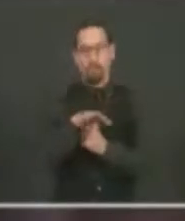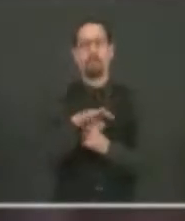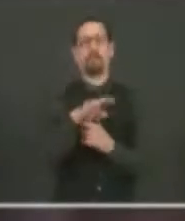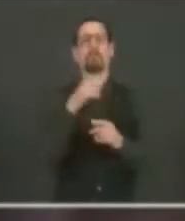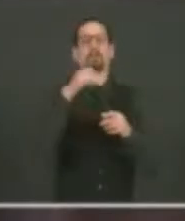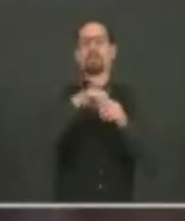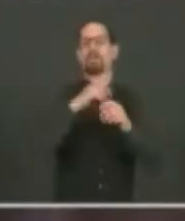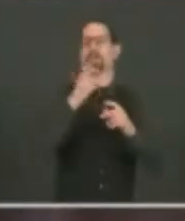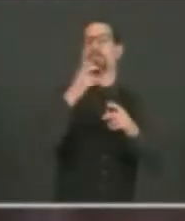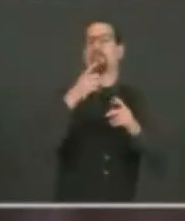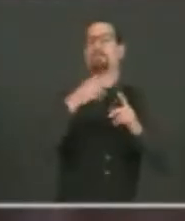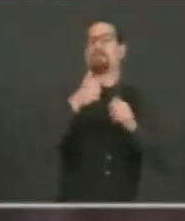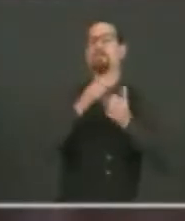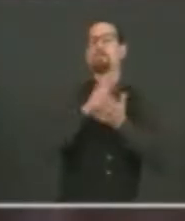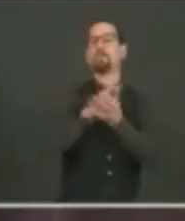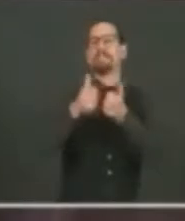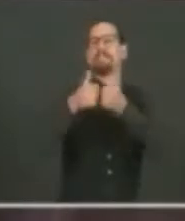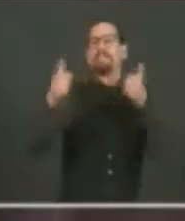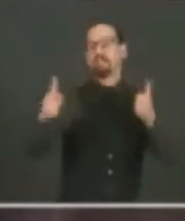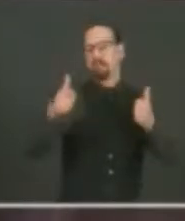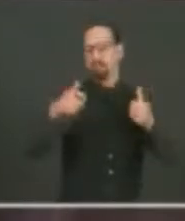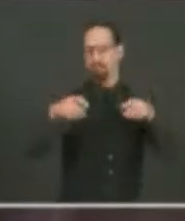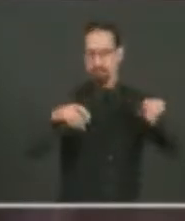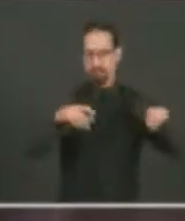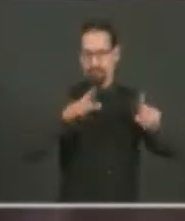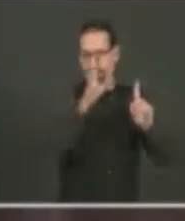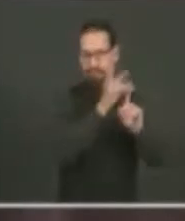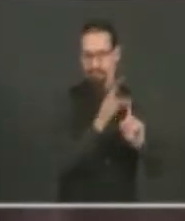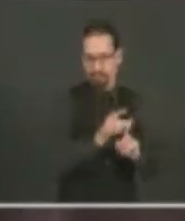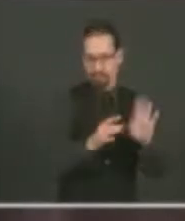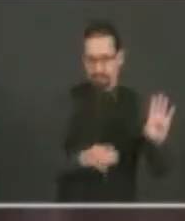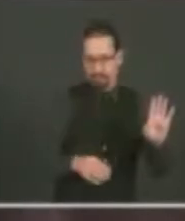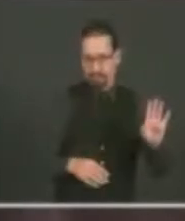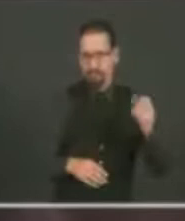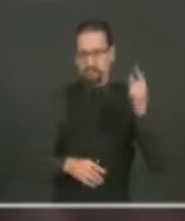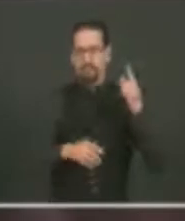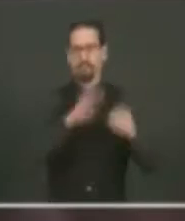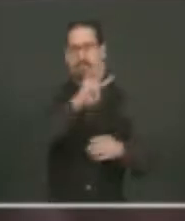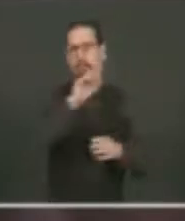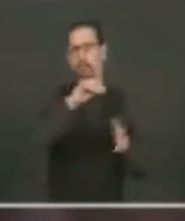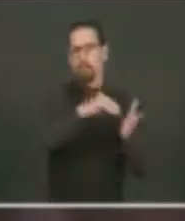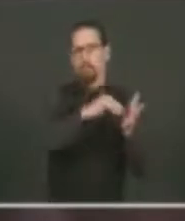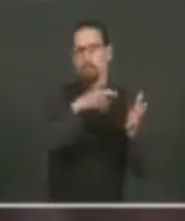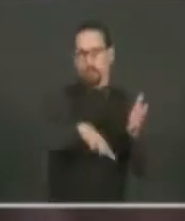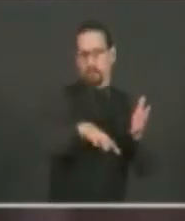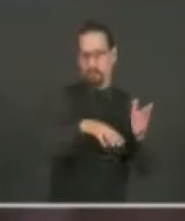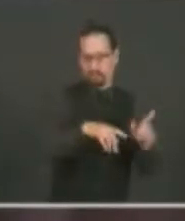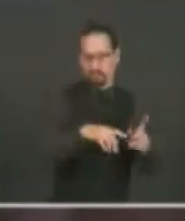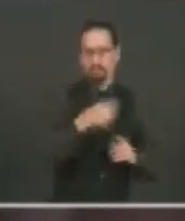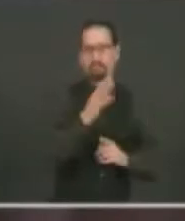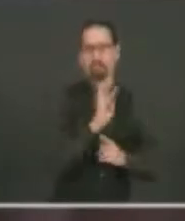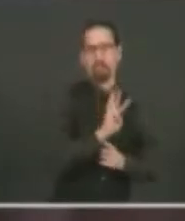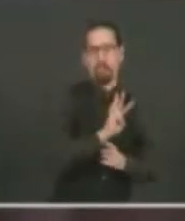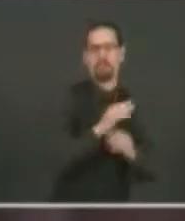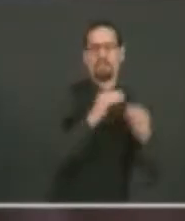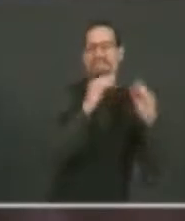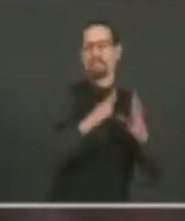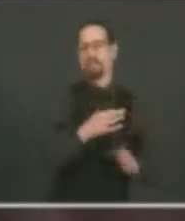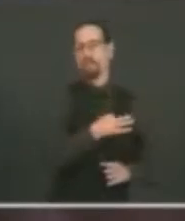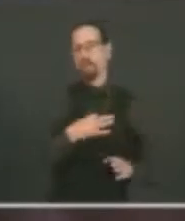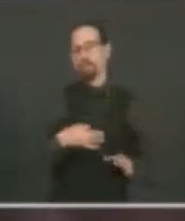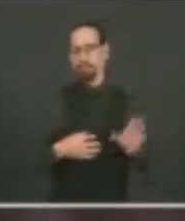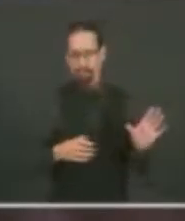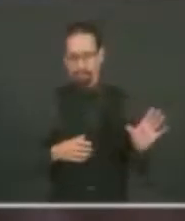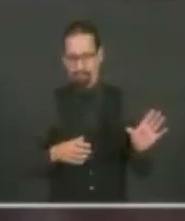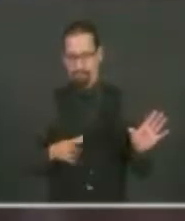learning community, 40 have been among students, and the remaining 4 were among teachers and staff.